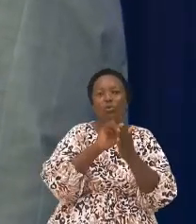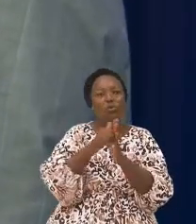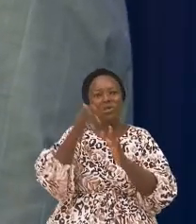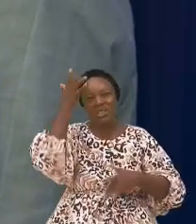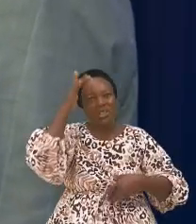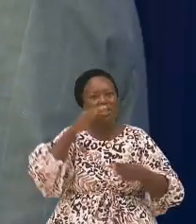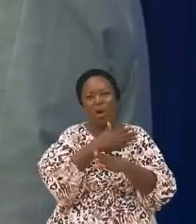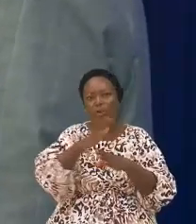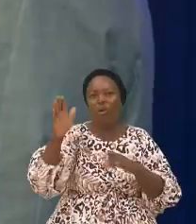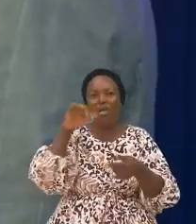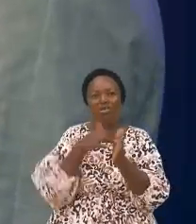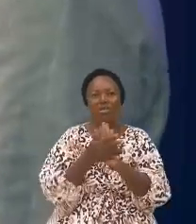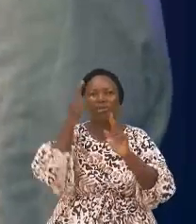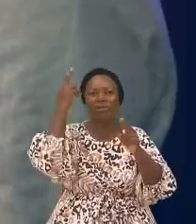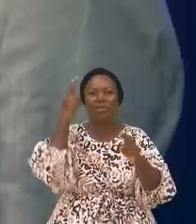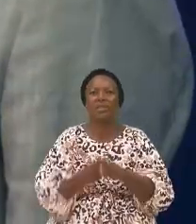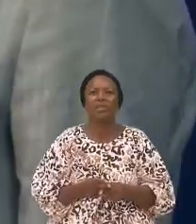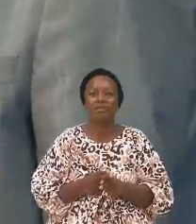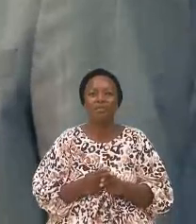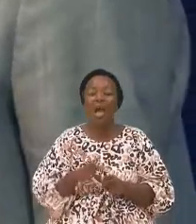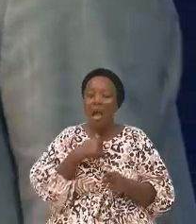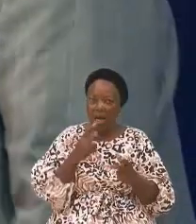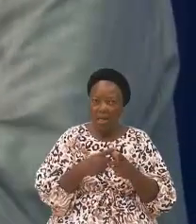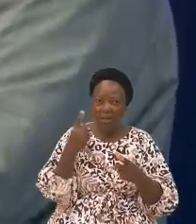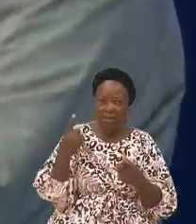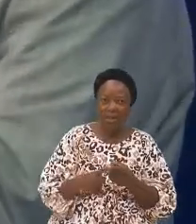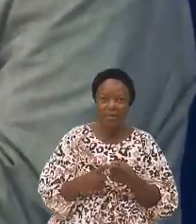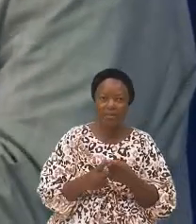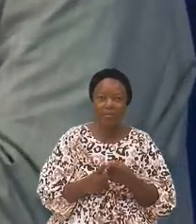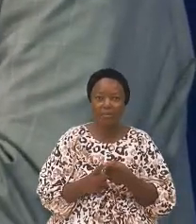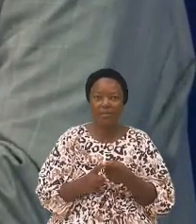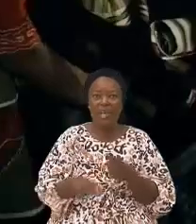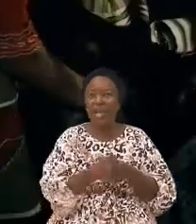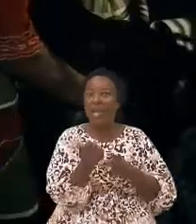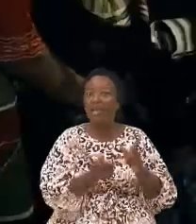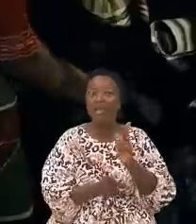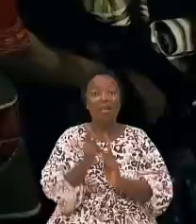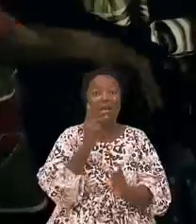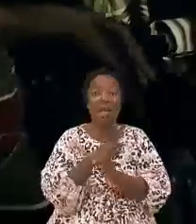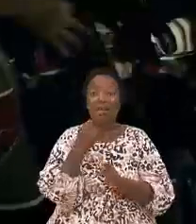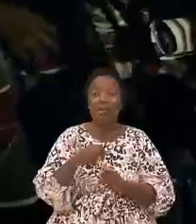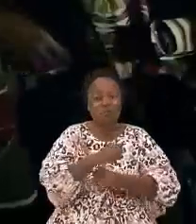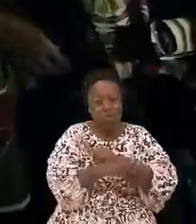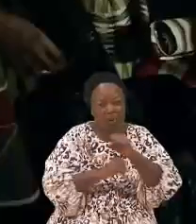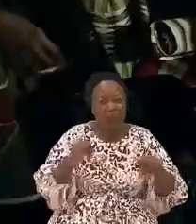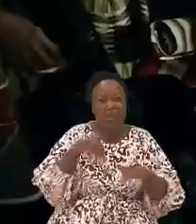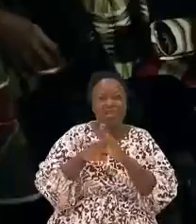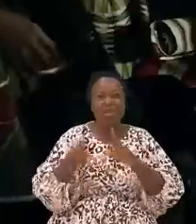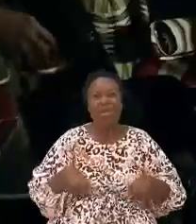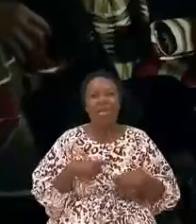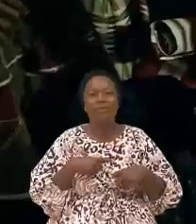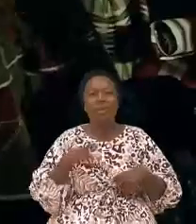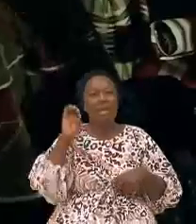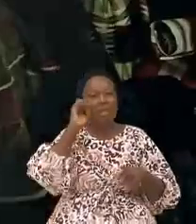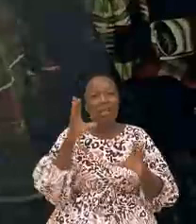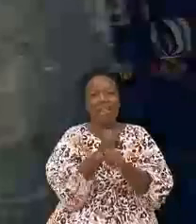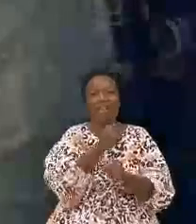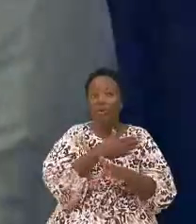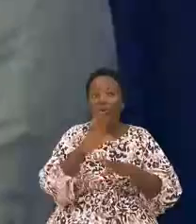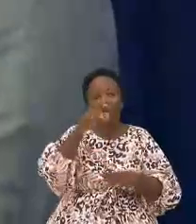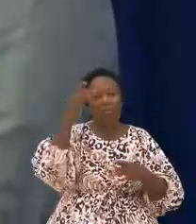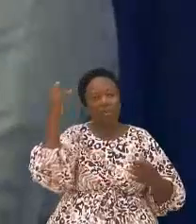done already, he'll take all the sicknesses away in Jesus' name. And then any form